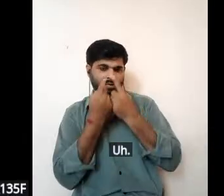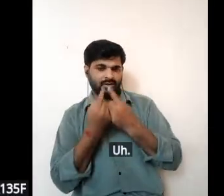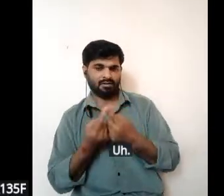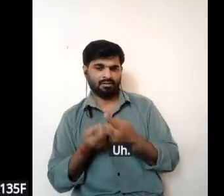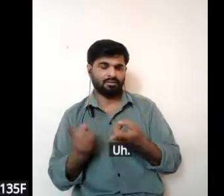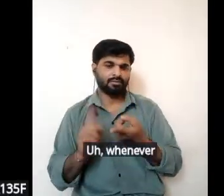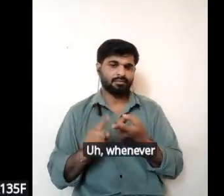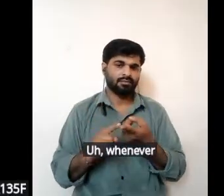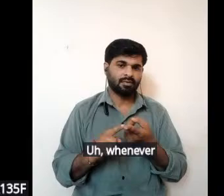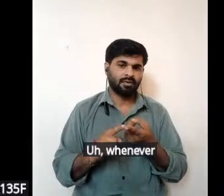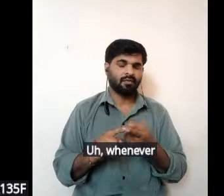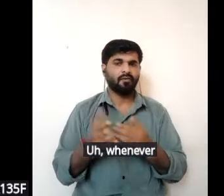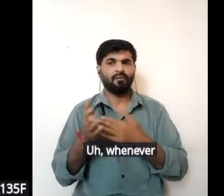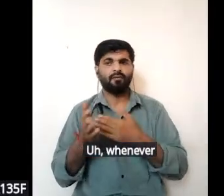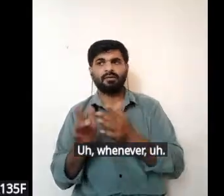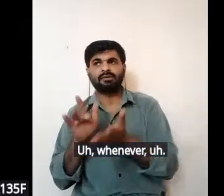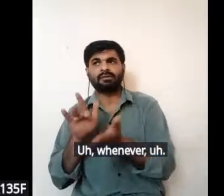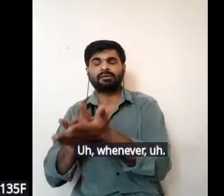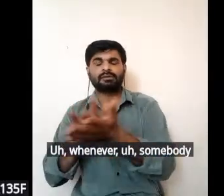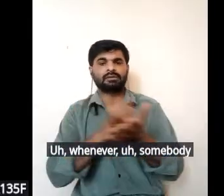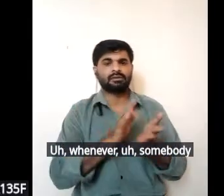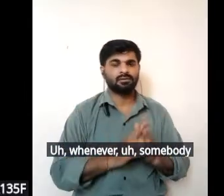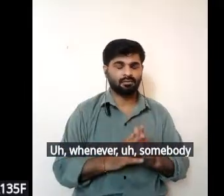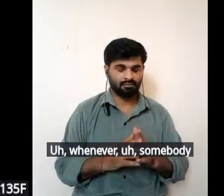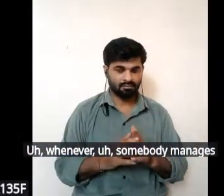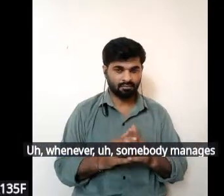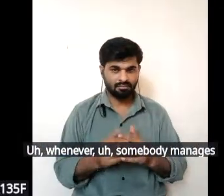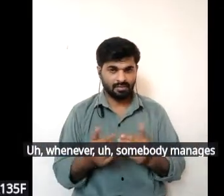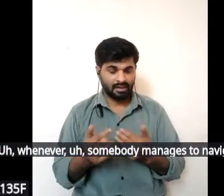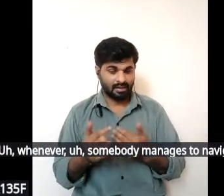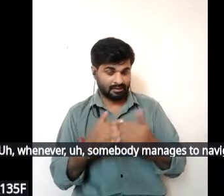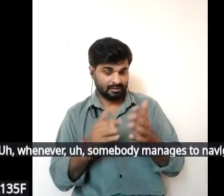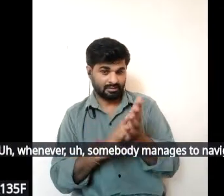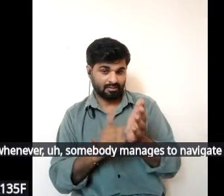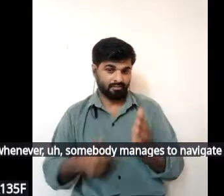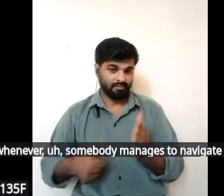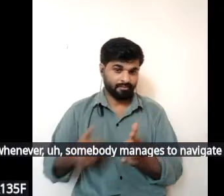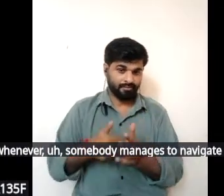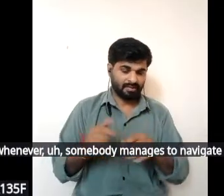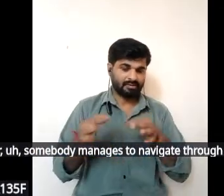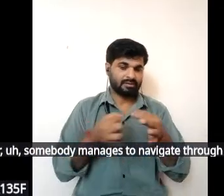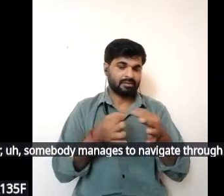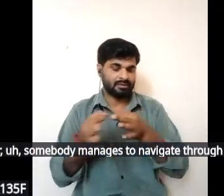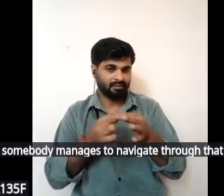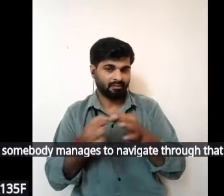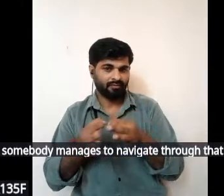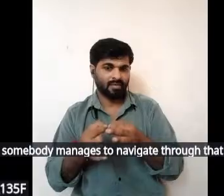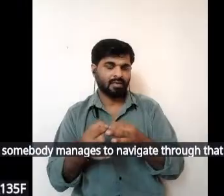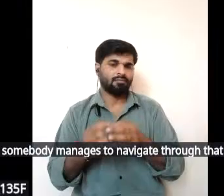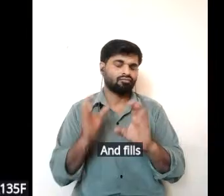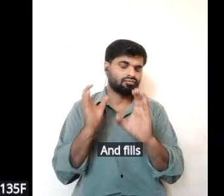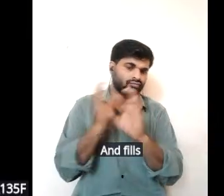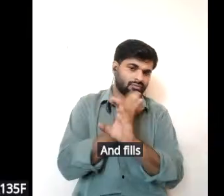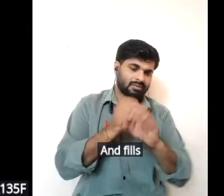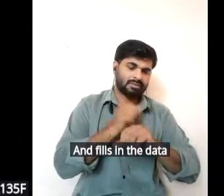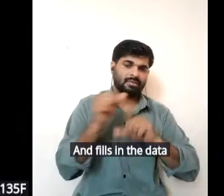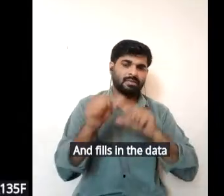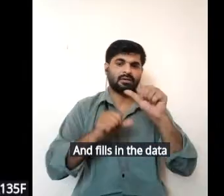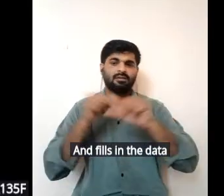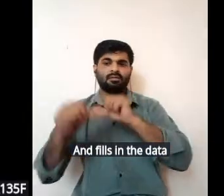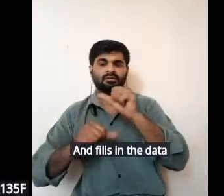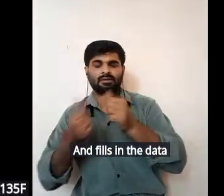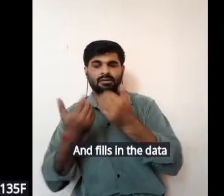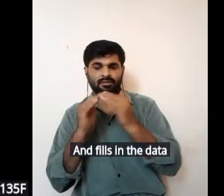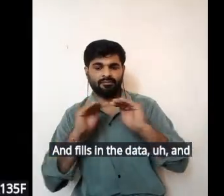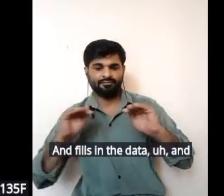whenever somebody manages to navigate through that complicated process and fills in the data